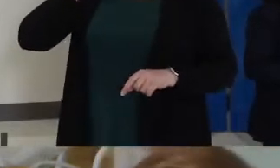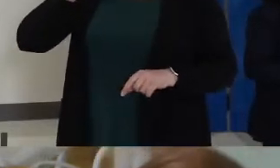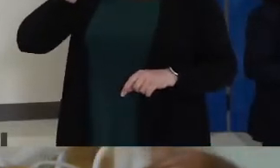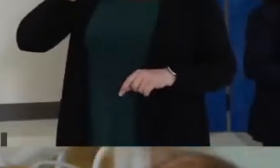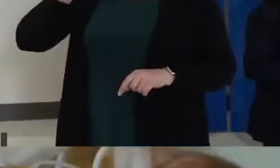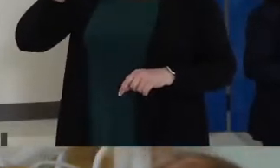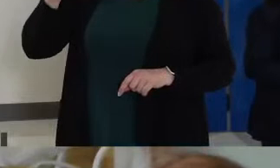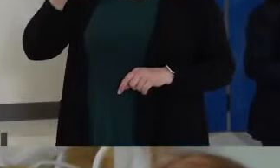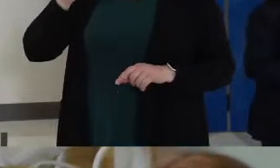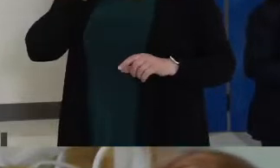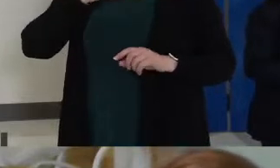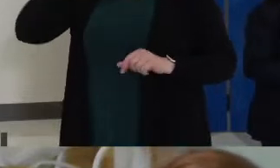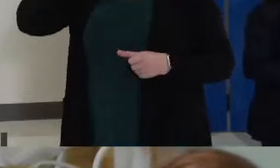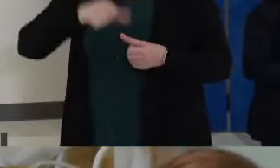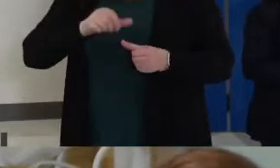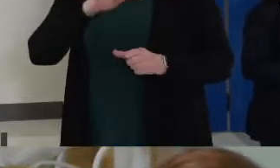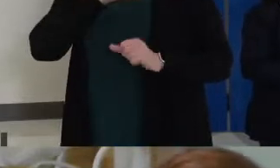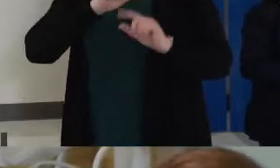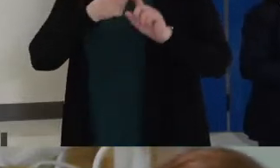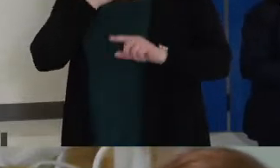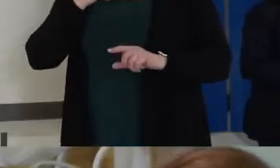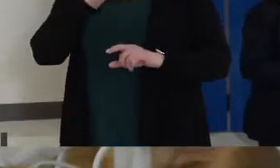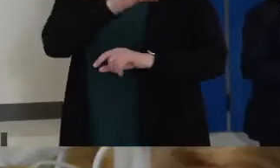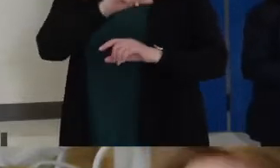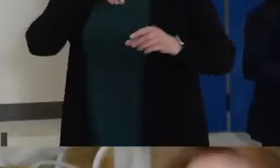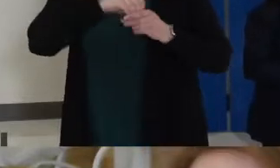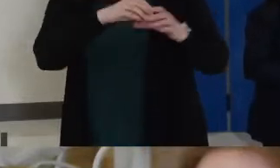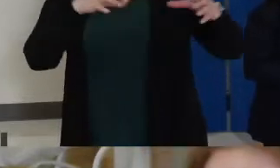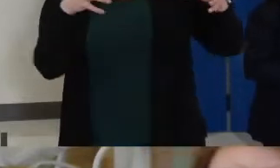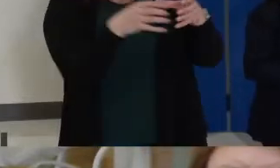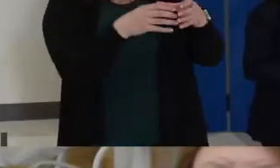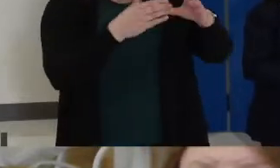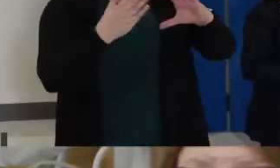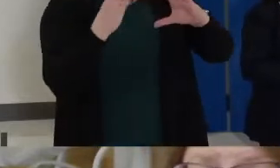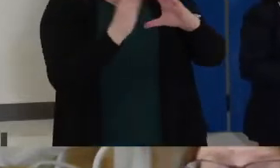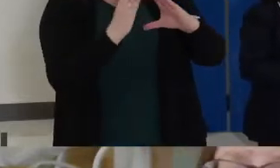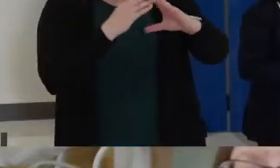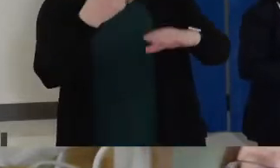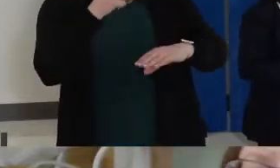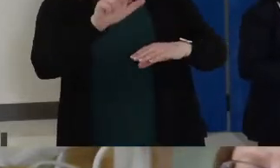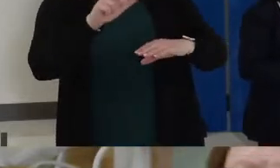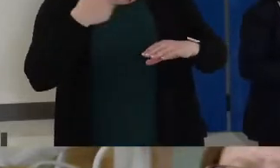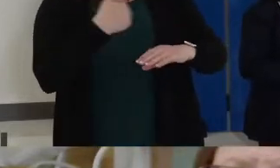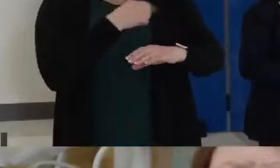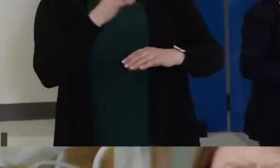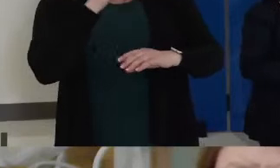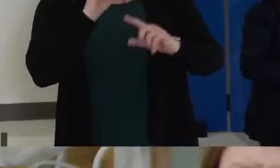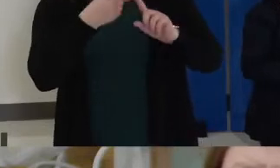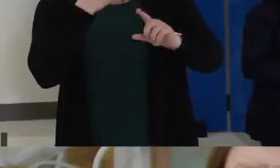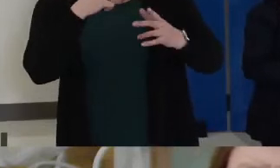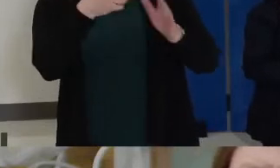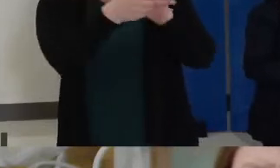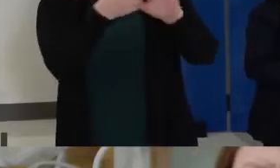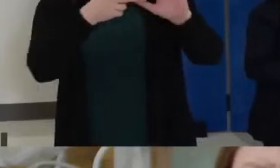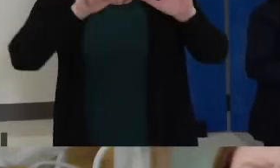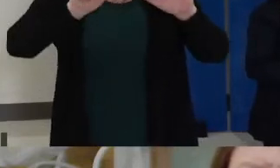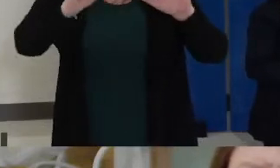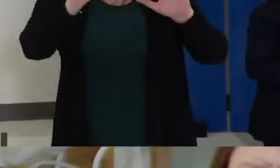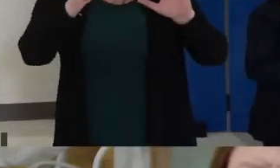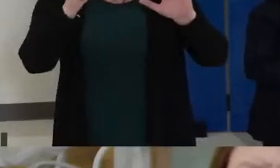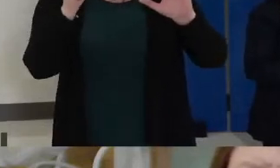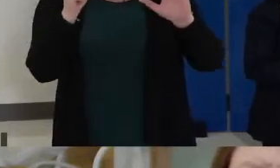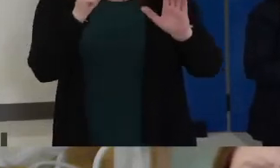Hall, talking about this initiative. But we were talking about conditions that don't exist today. They're so much more